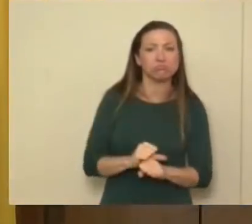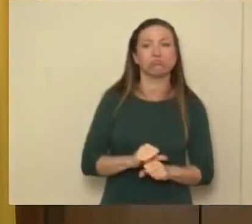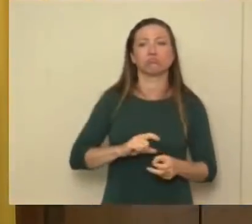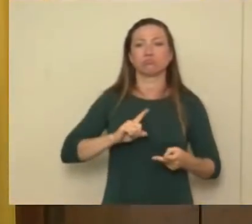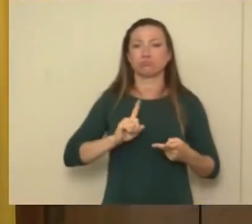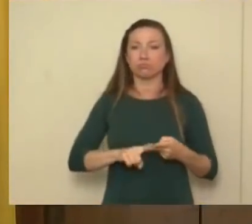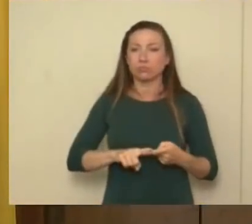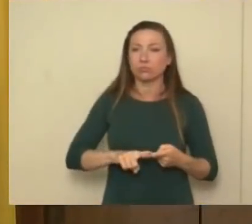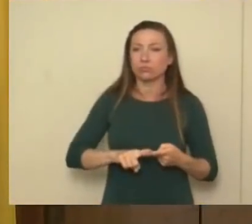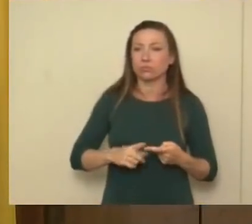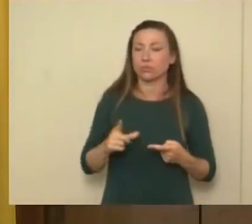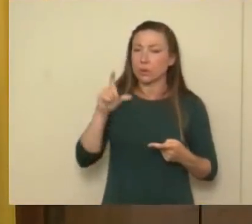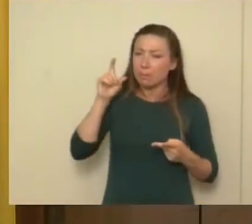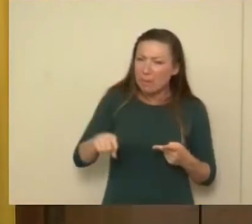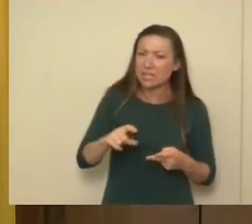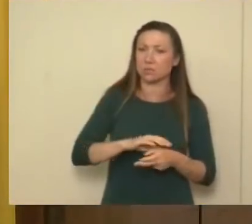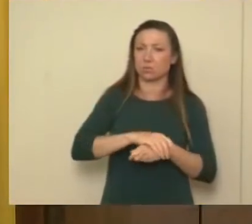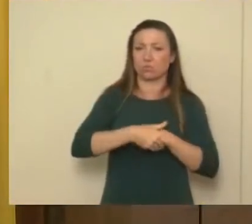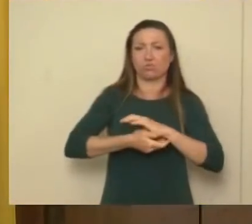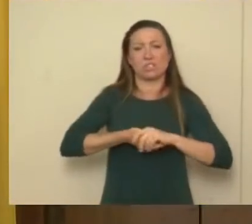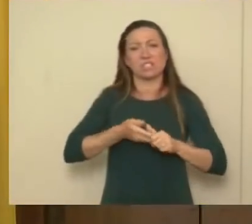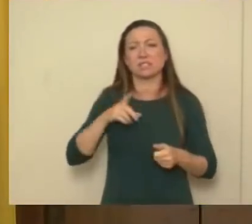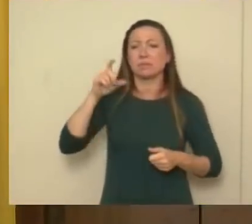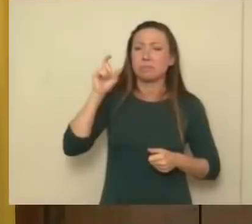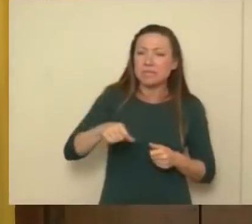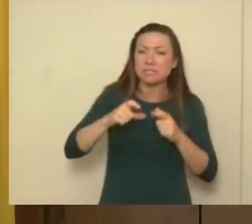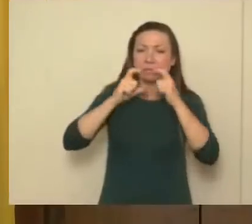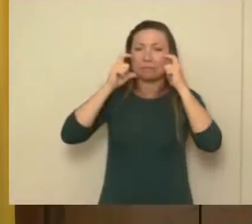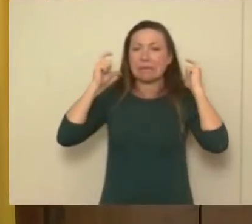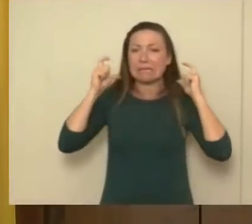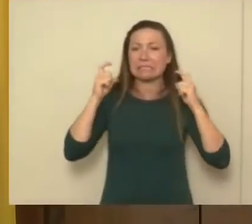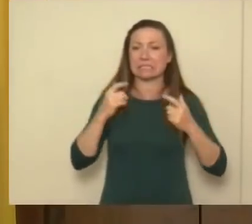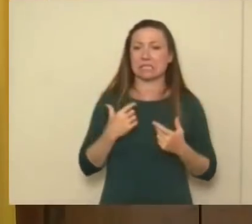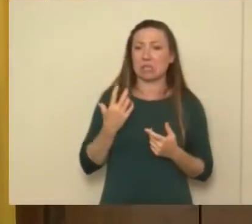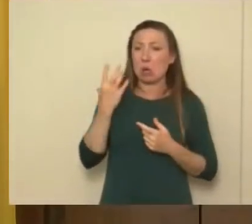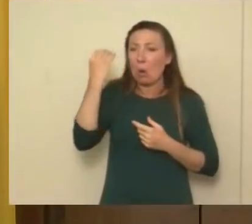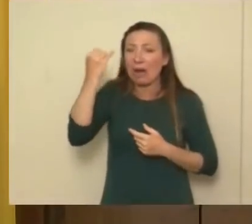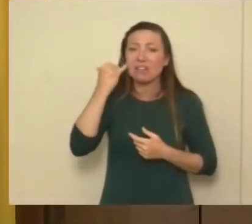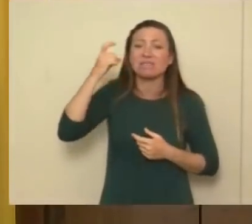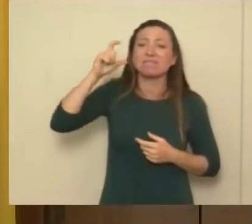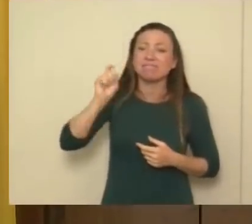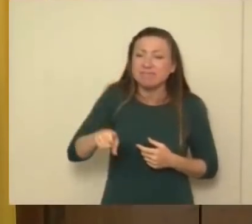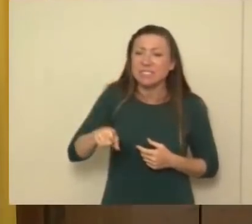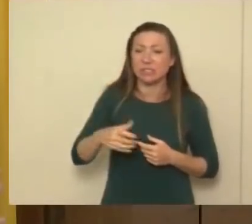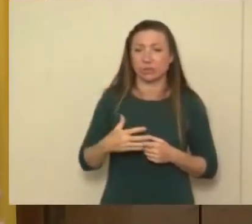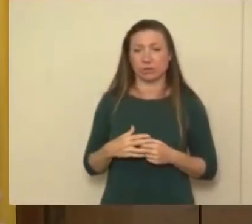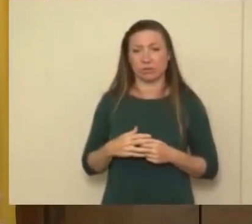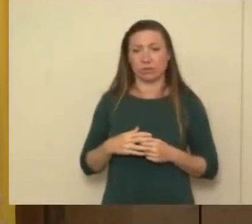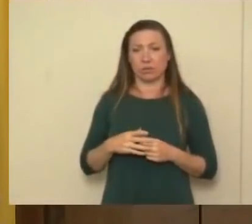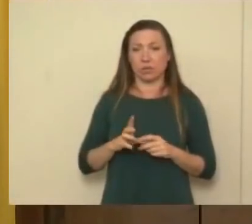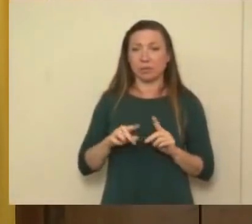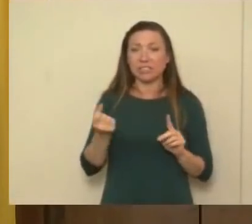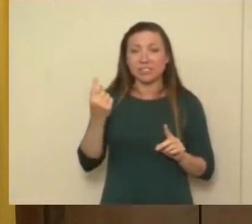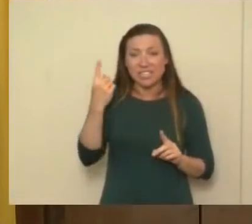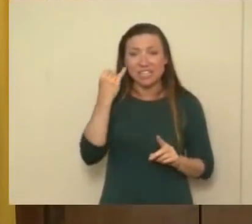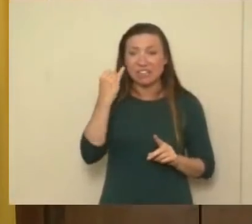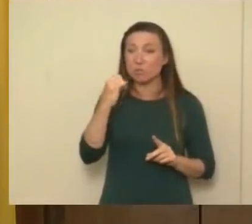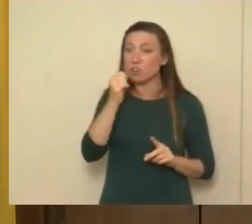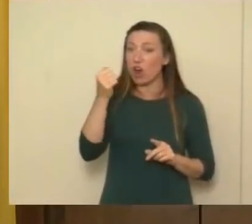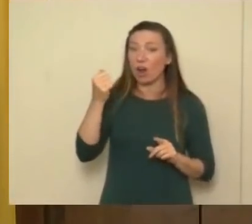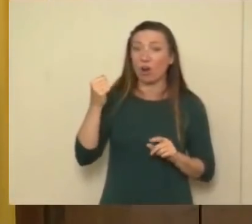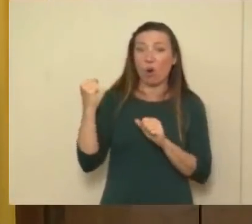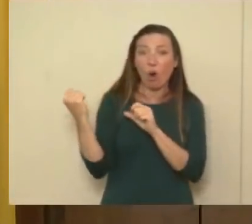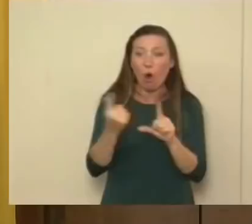or is appropriate, and that you're really mindful that if we don't get it right together, we don't get it right. which means we have